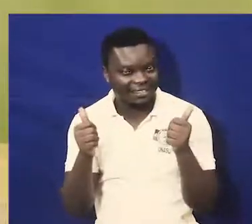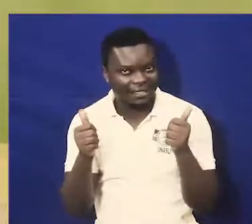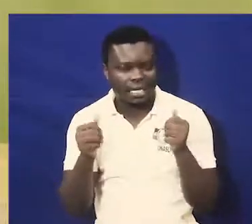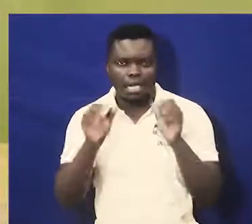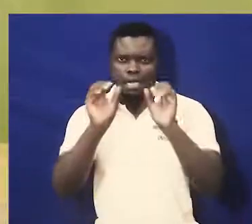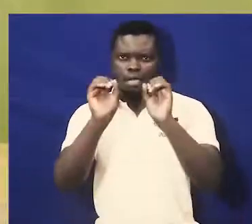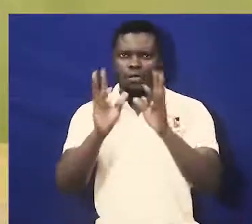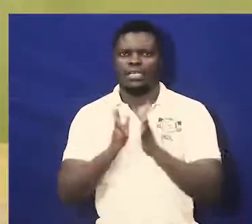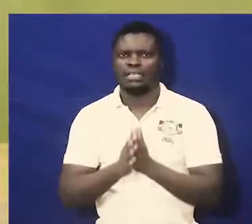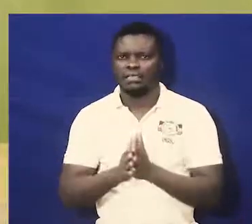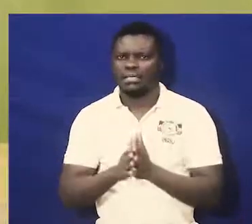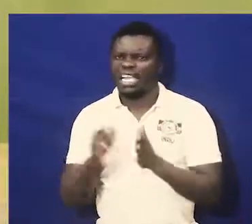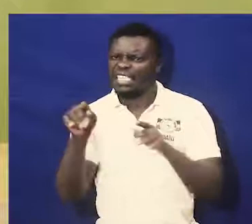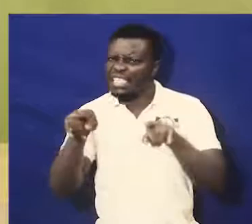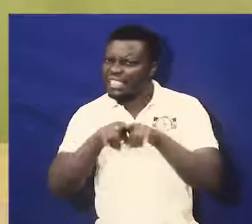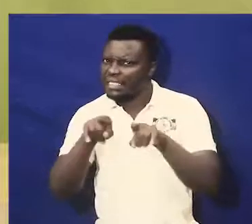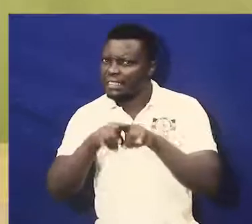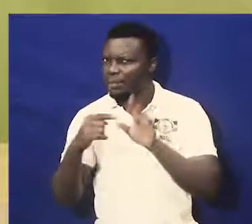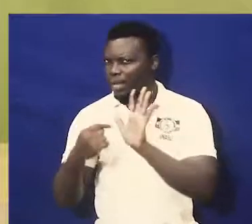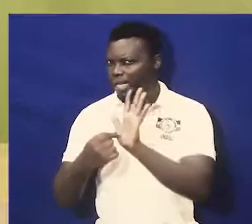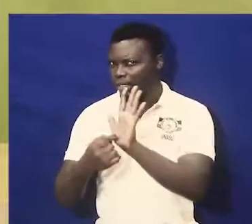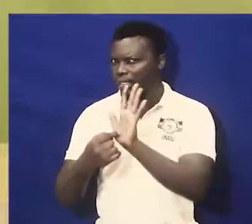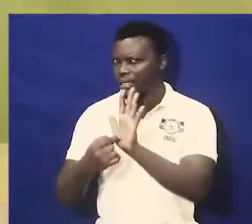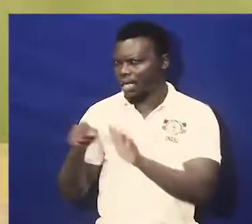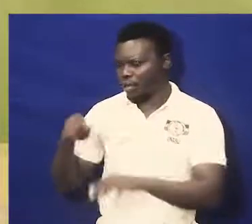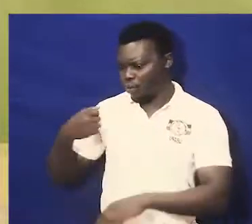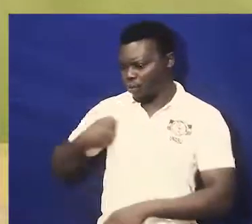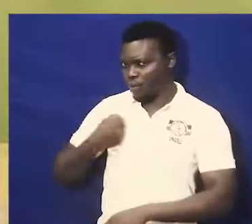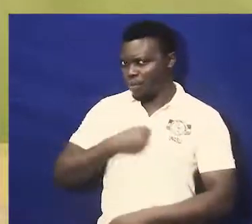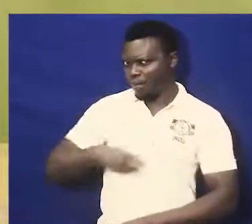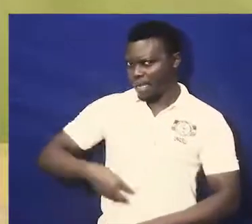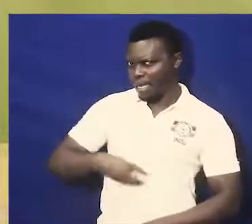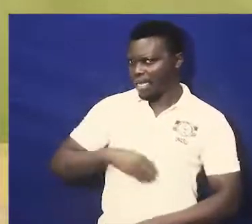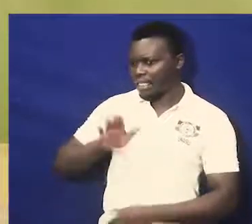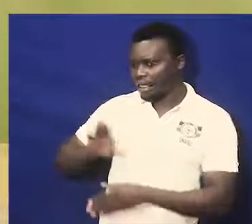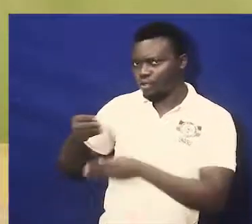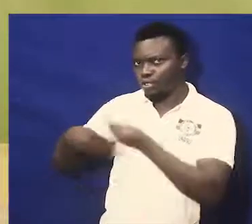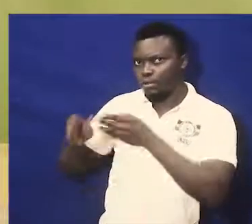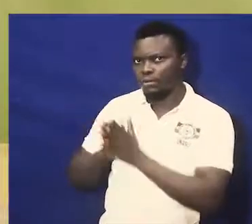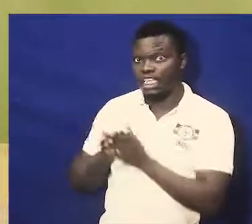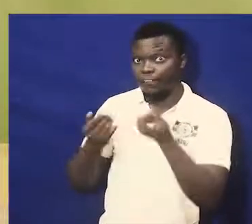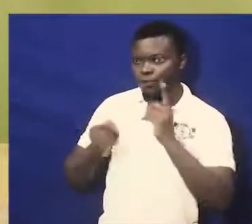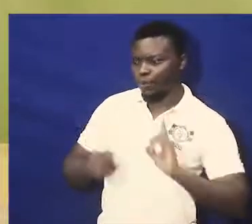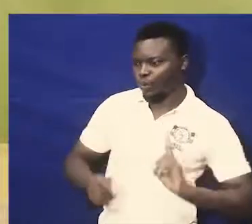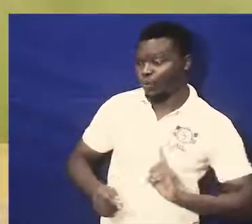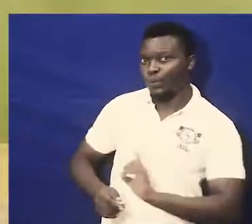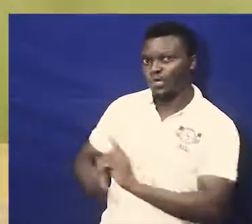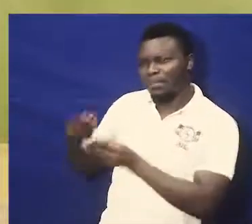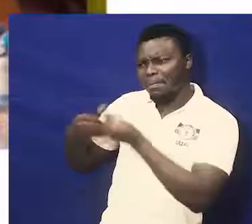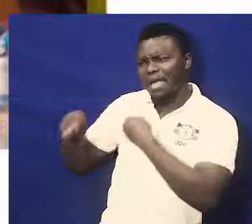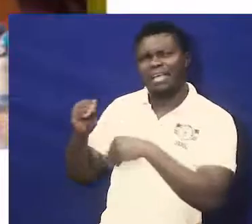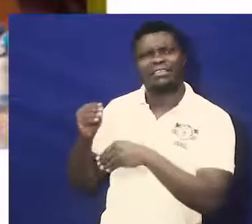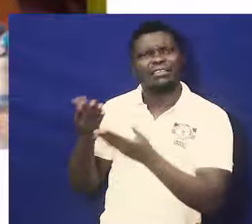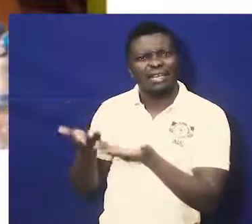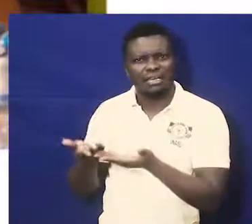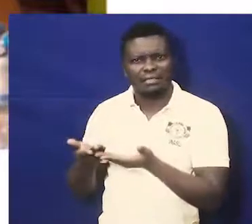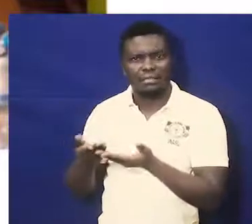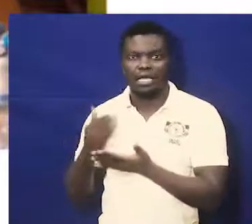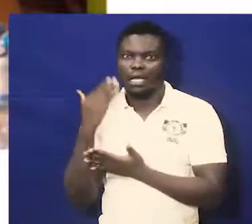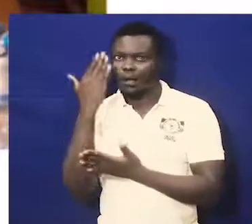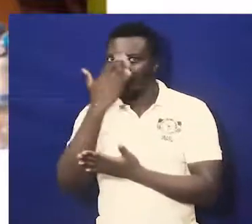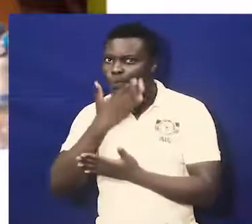If we use the same example of Nalongo's shop, when you go to buy items, let's say cooking